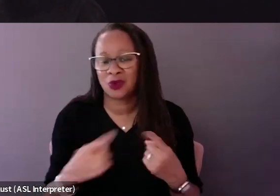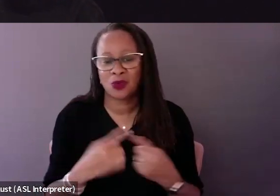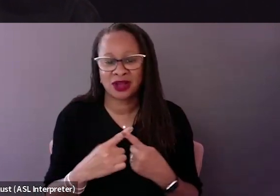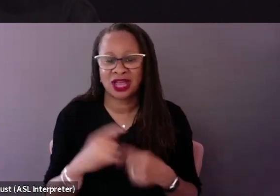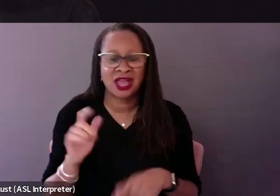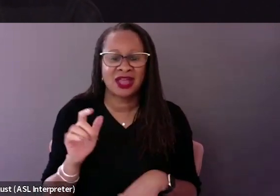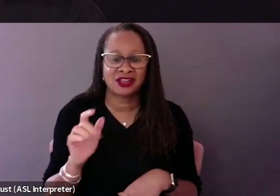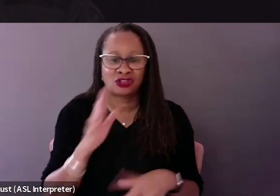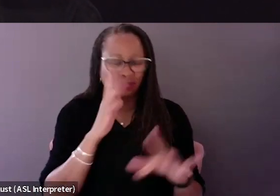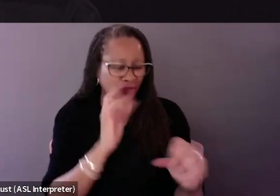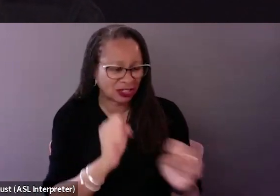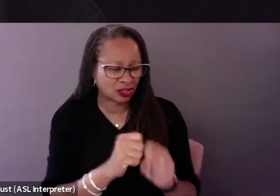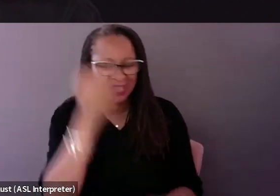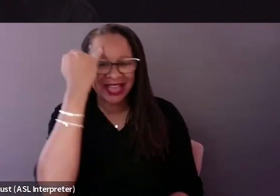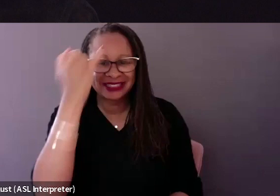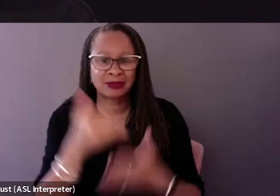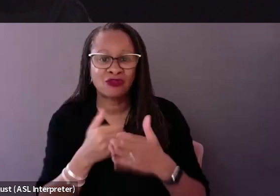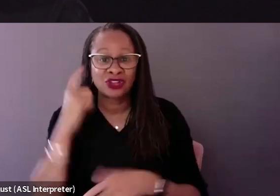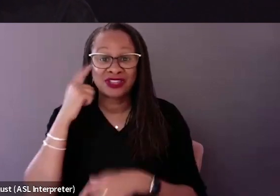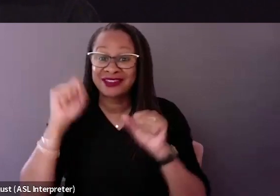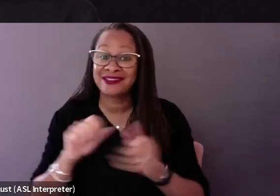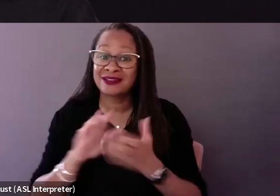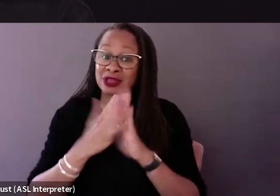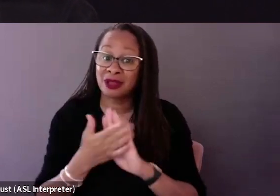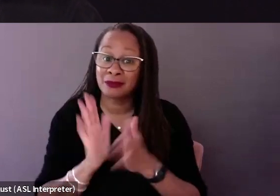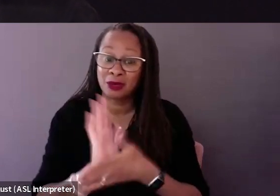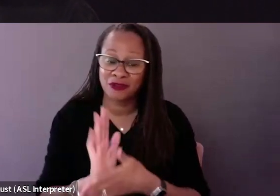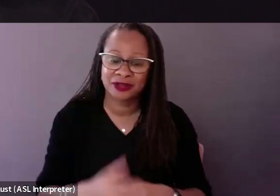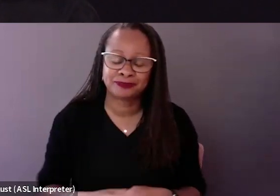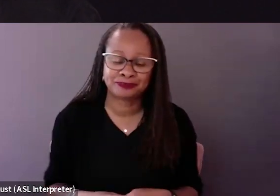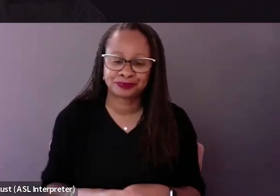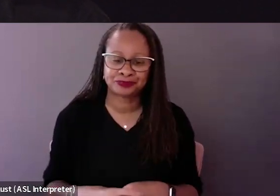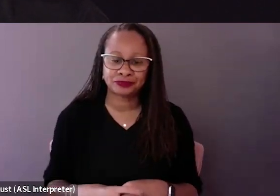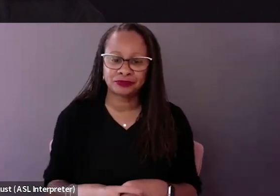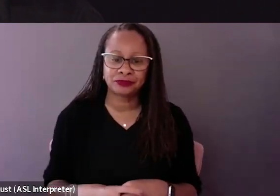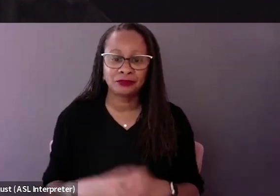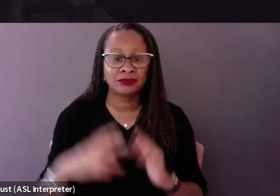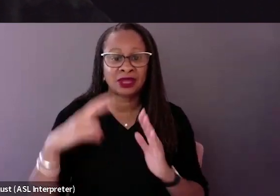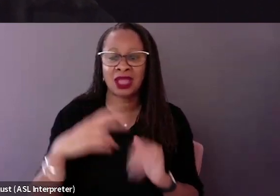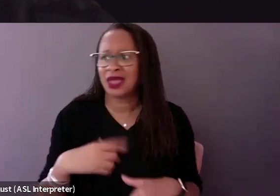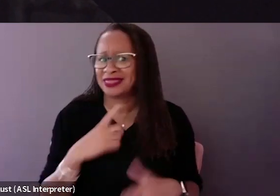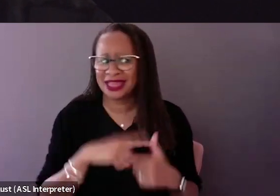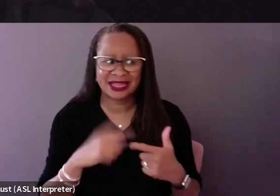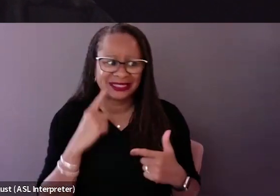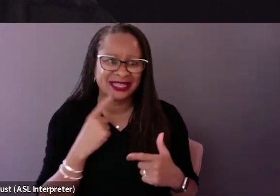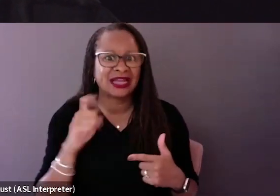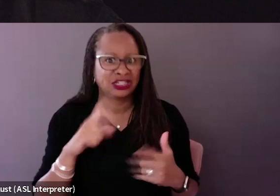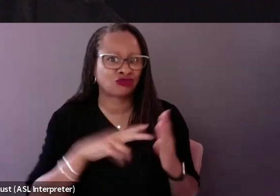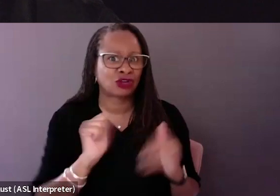you're attracted to the idea before you think it could be a movie. And I read it, then I said, I got to read all his books. And